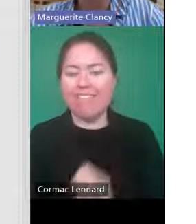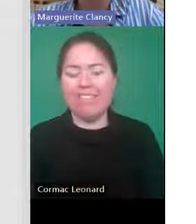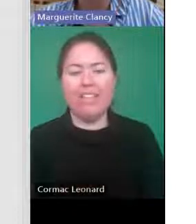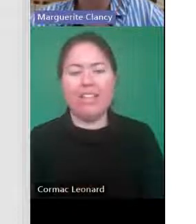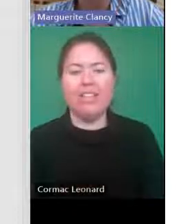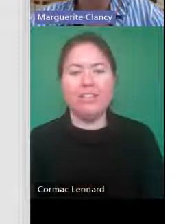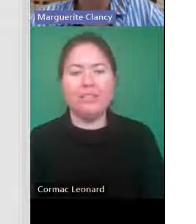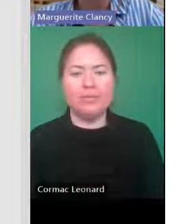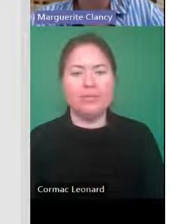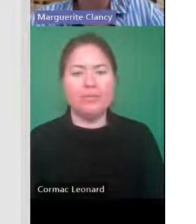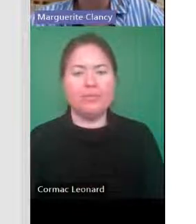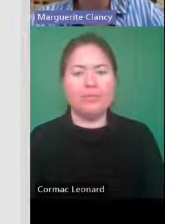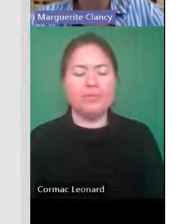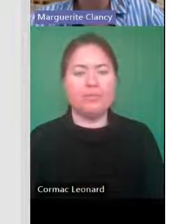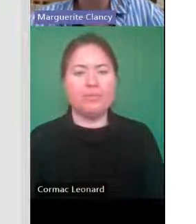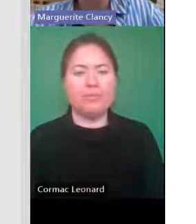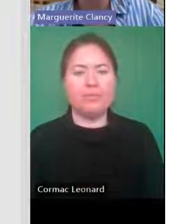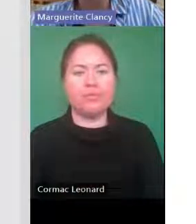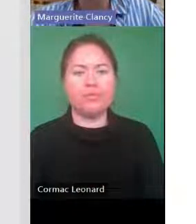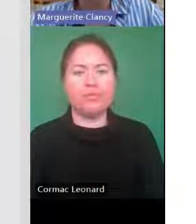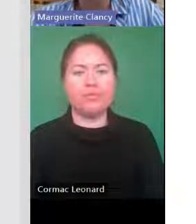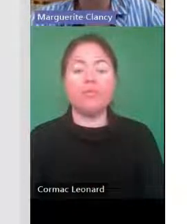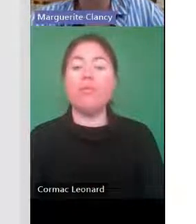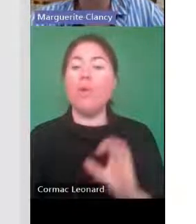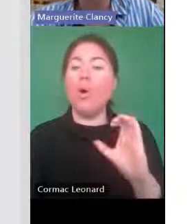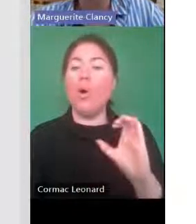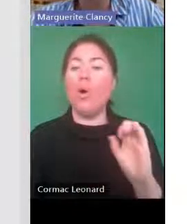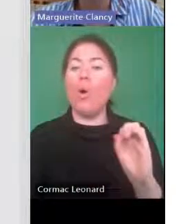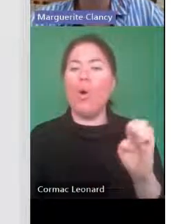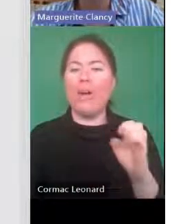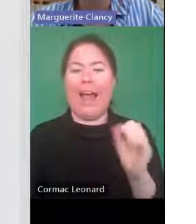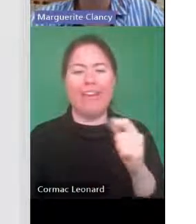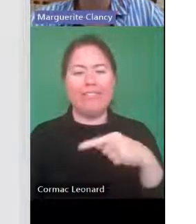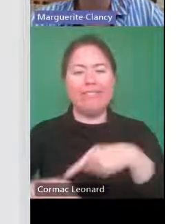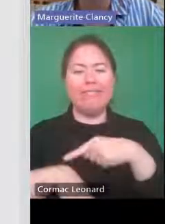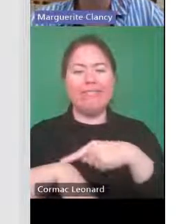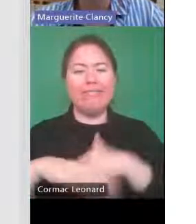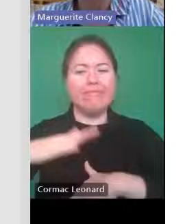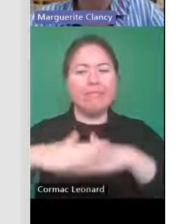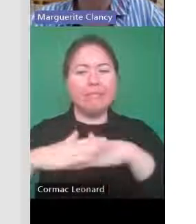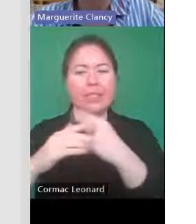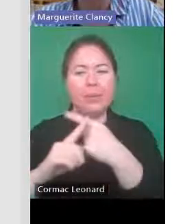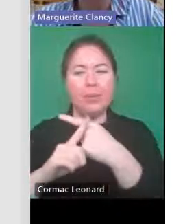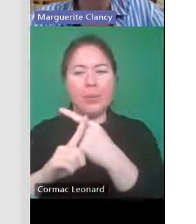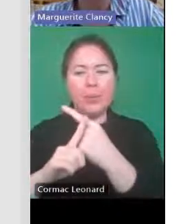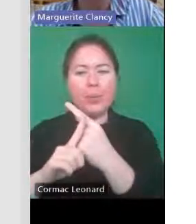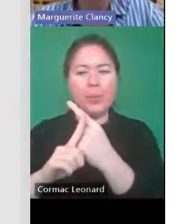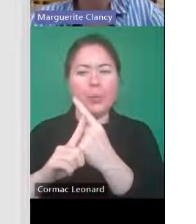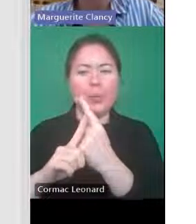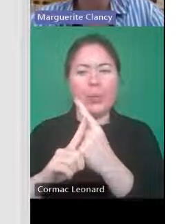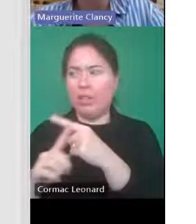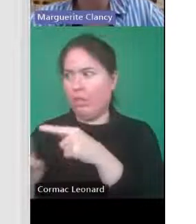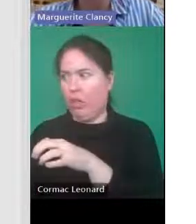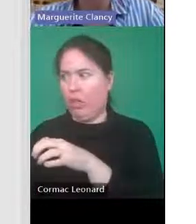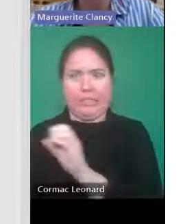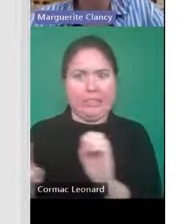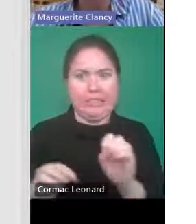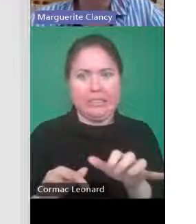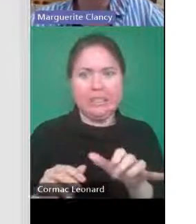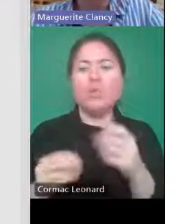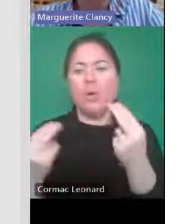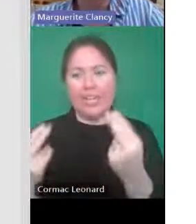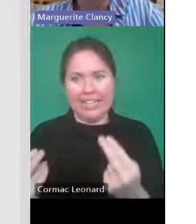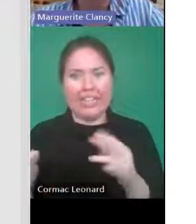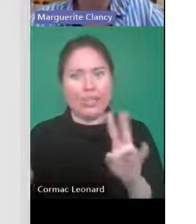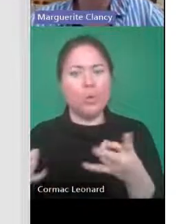to be able to proceed. And the codes only have a short shelf life, so you need to do the